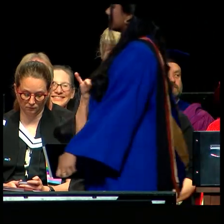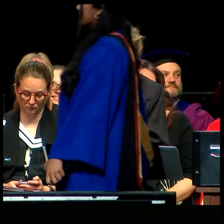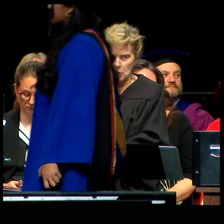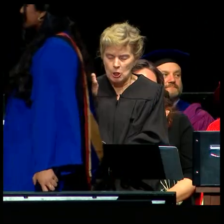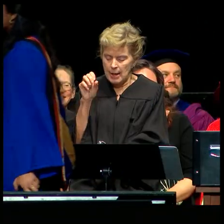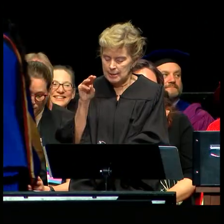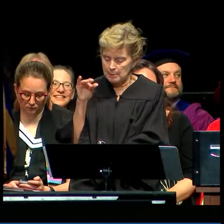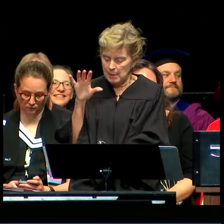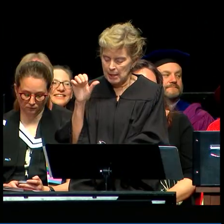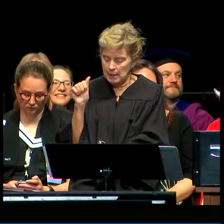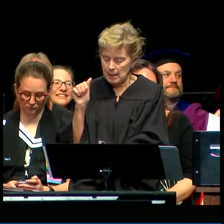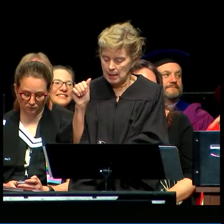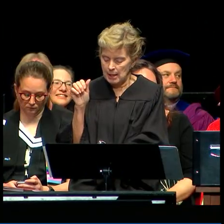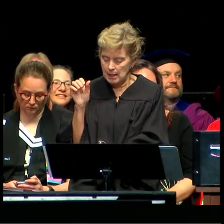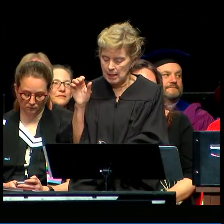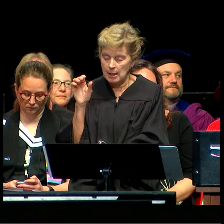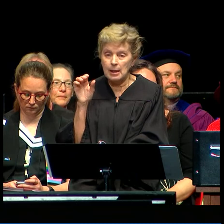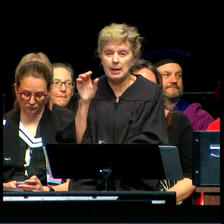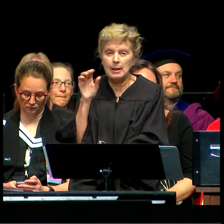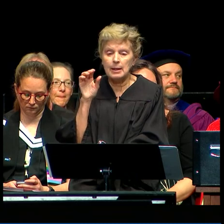Jasmika Yanam.